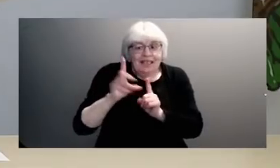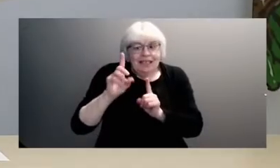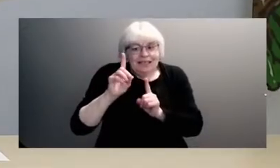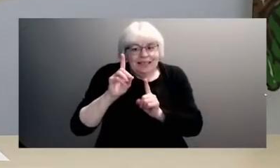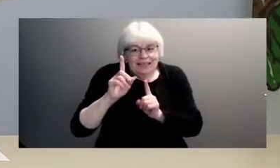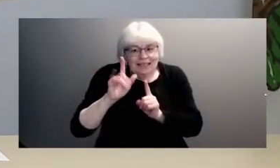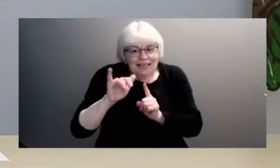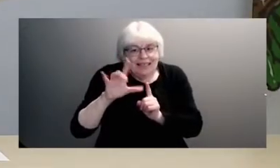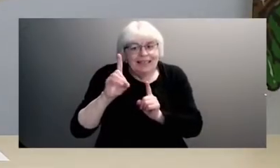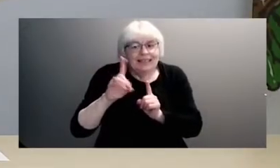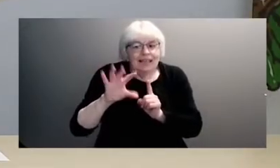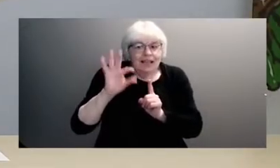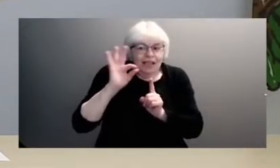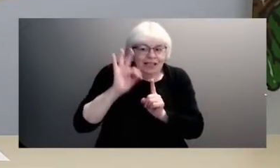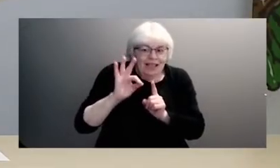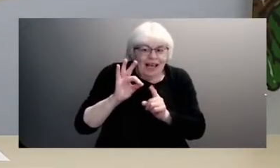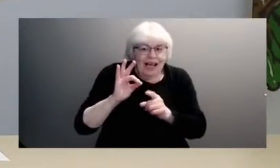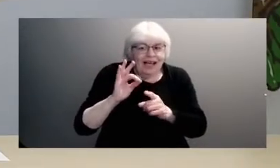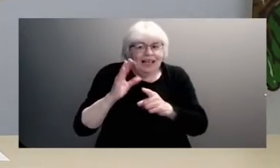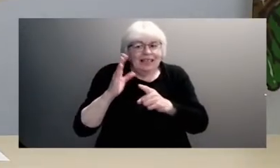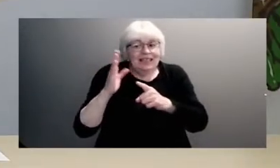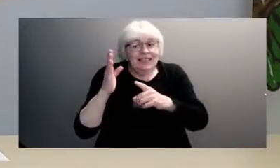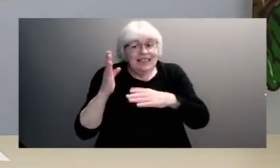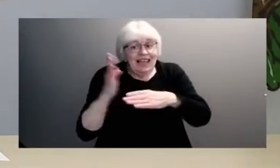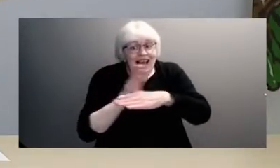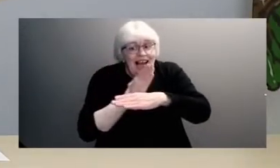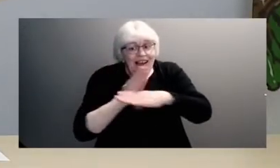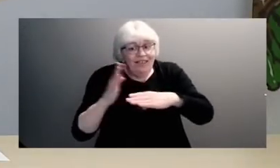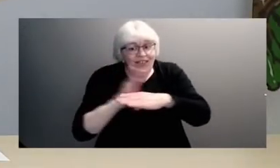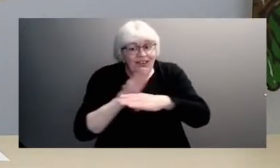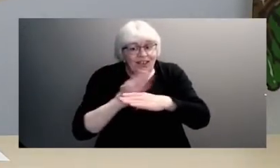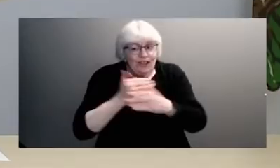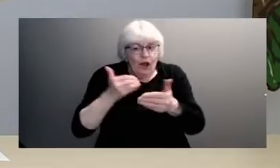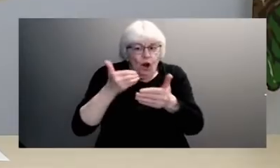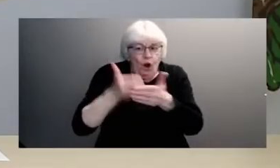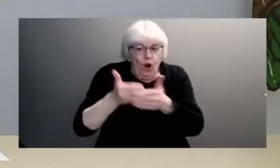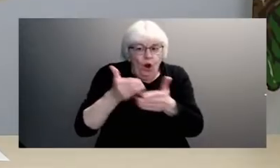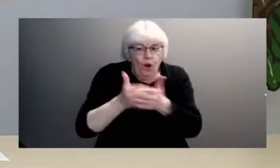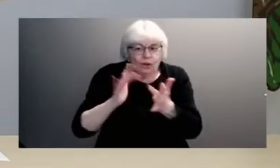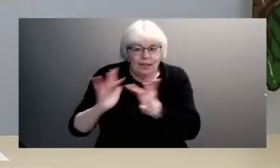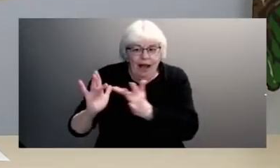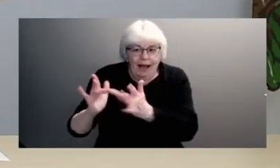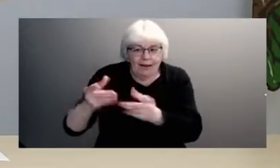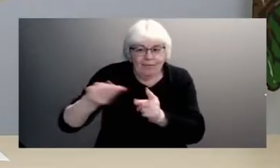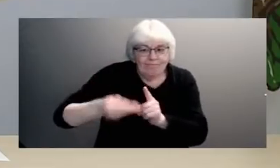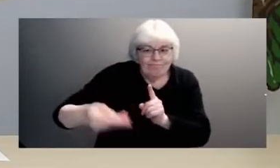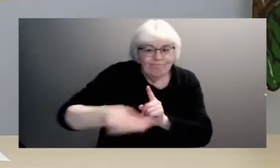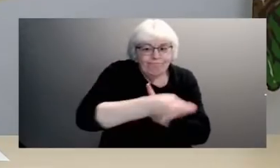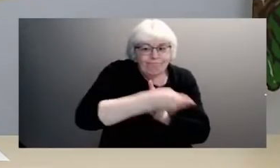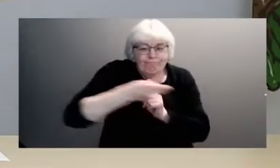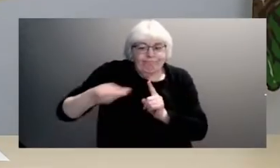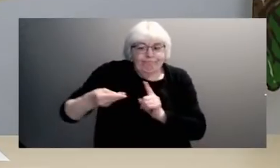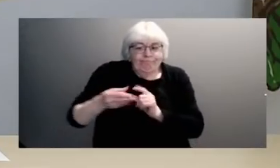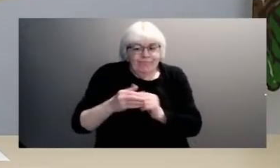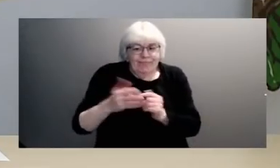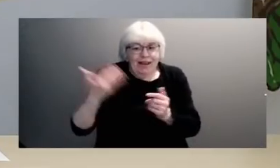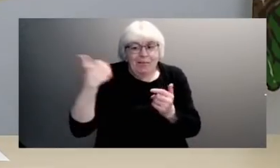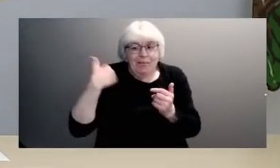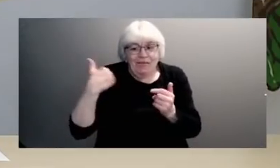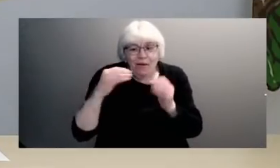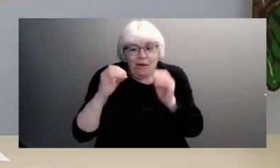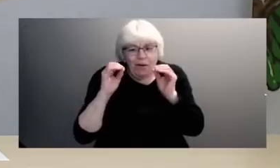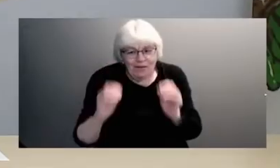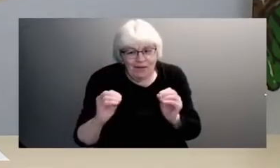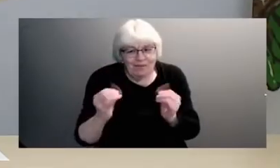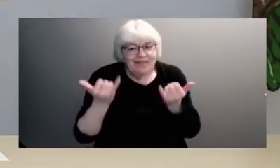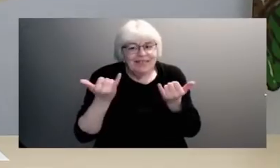no close contacts up to over 100. The rolling average daily case count for the last 24